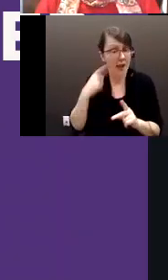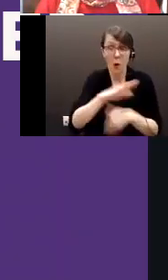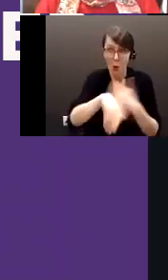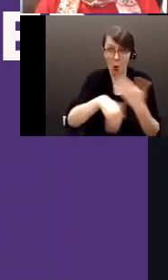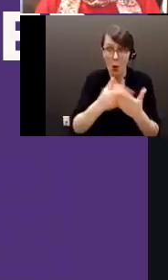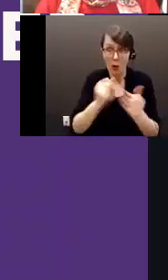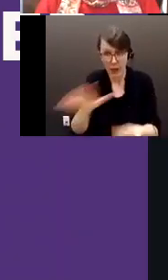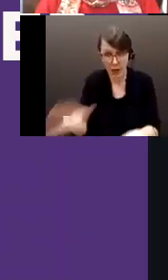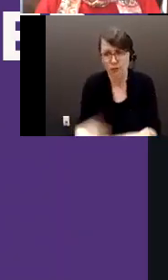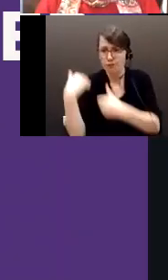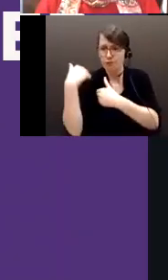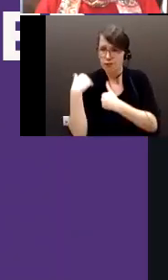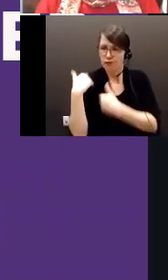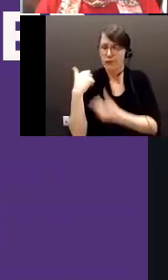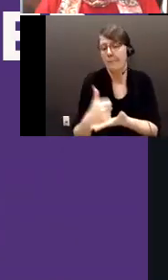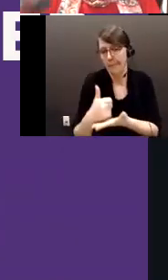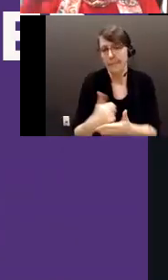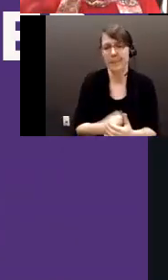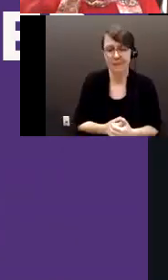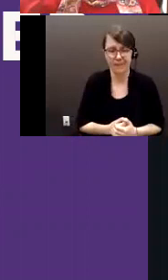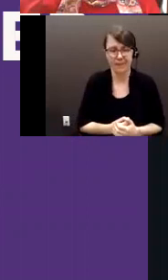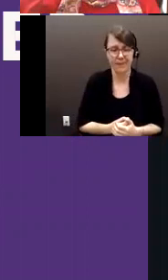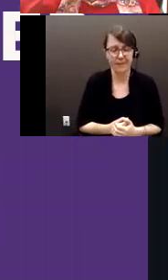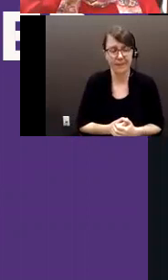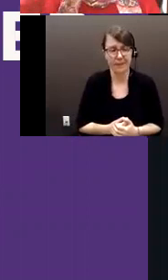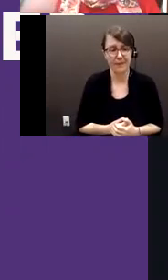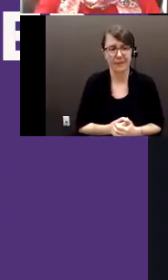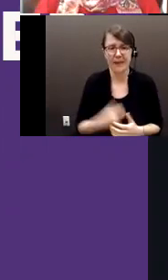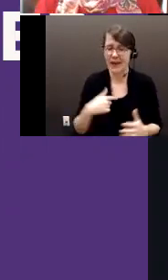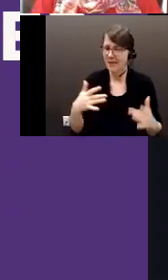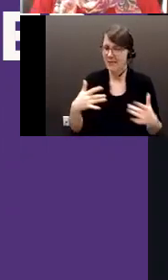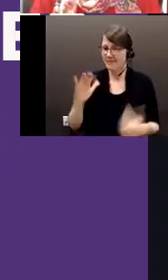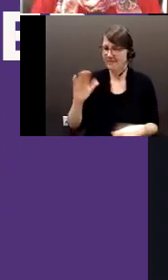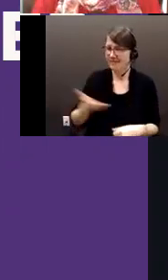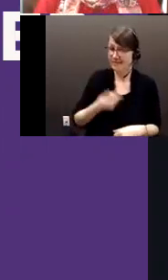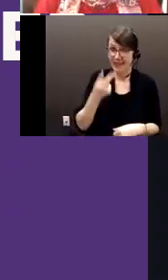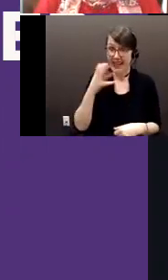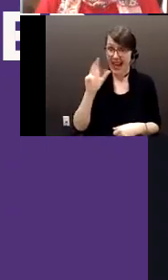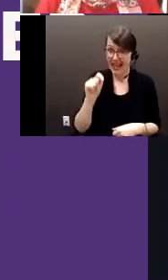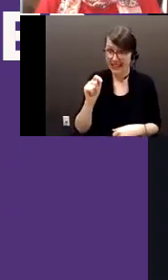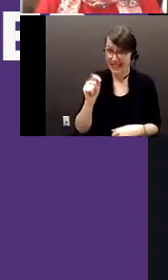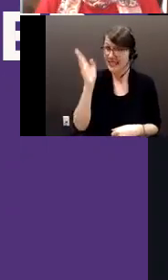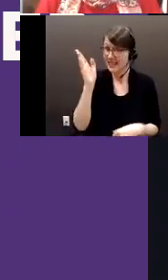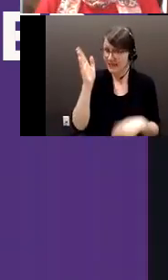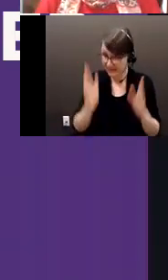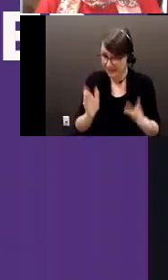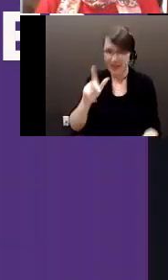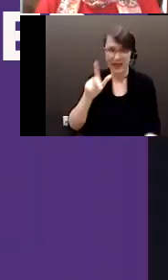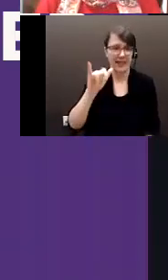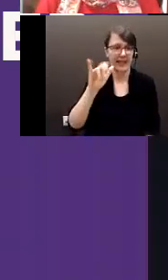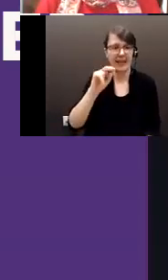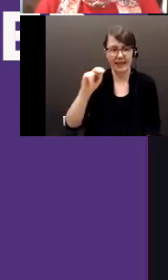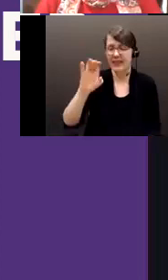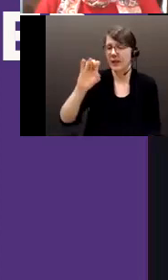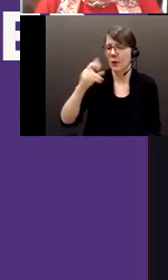So I'm so thrilled to have our guest speaker today, Lynn Cohen. I initially met Lynn. She's very